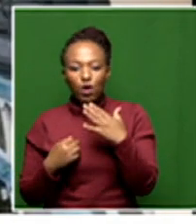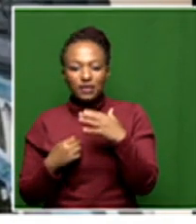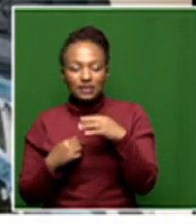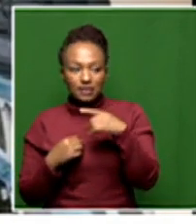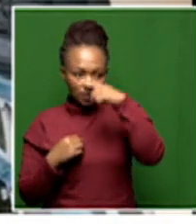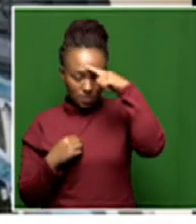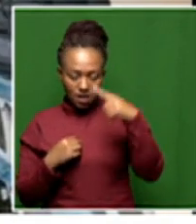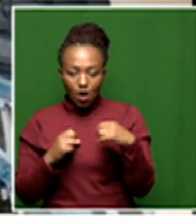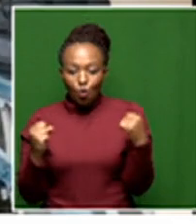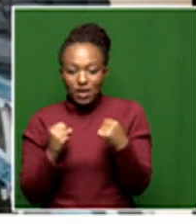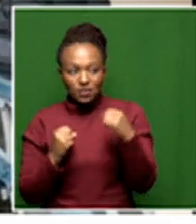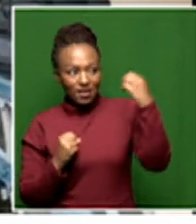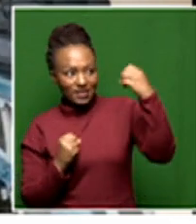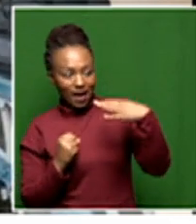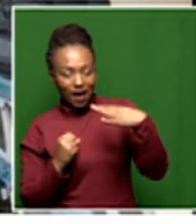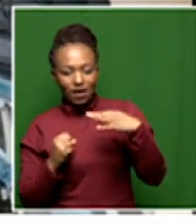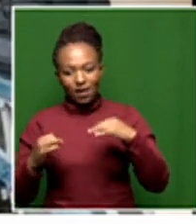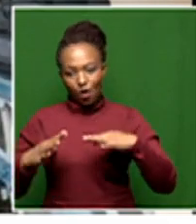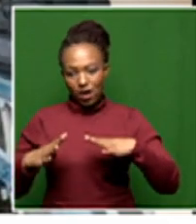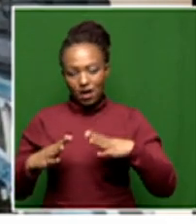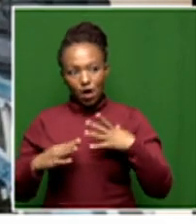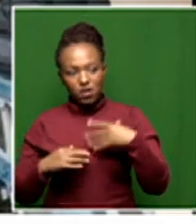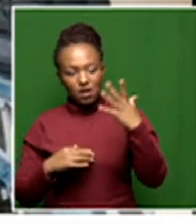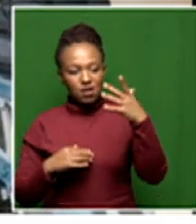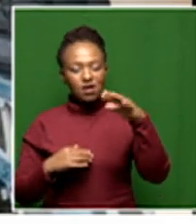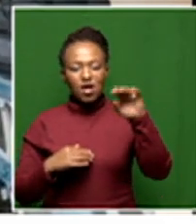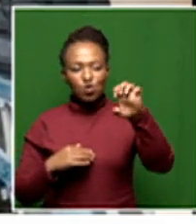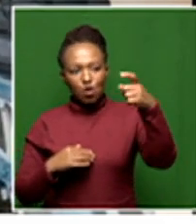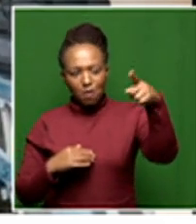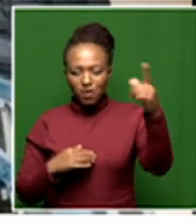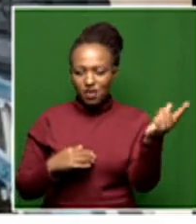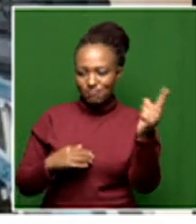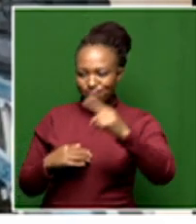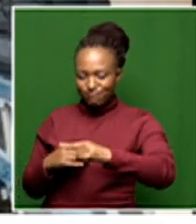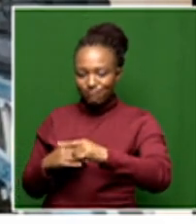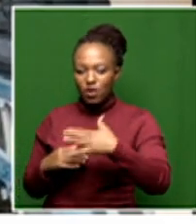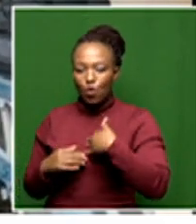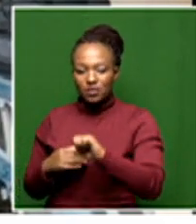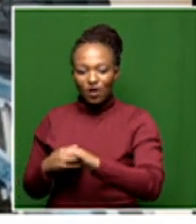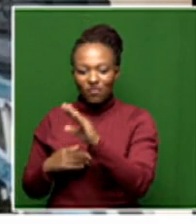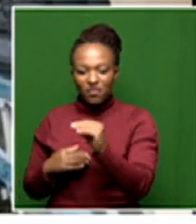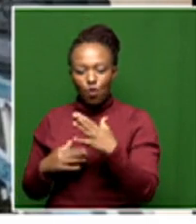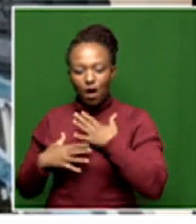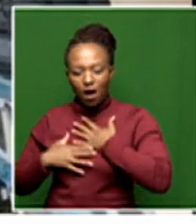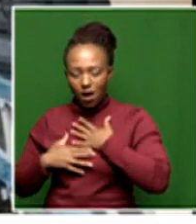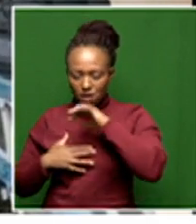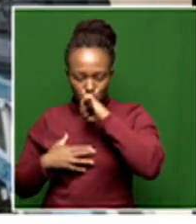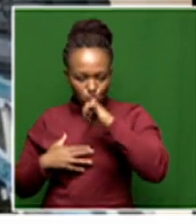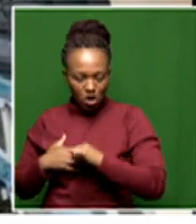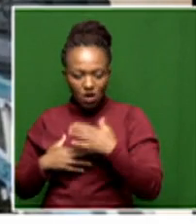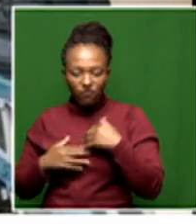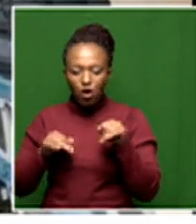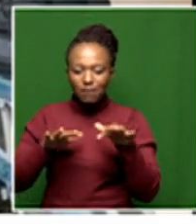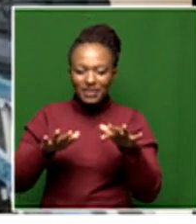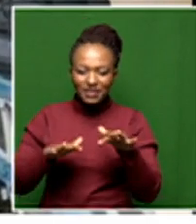sun vacations. So, you know, leaving Europe and coming down south where it's sunny. South Africa obviously is a much loved destination for British